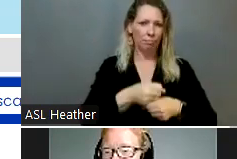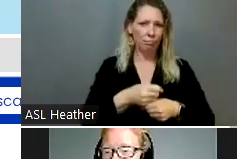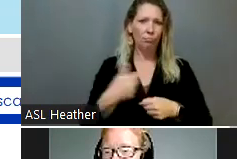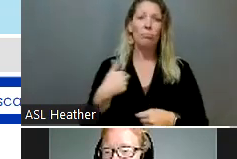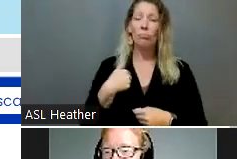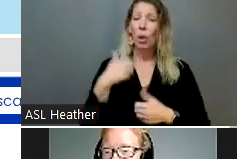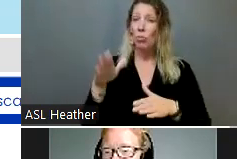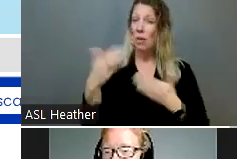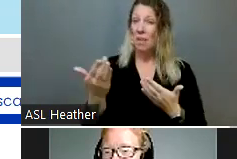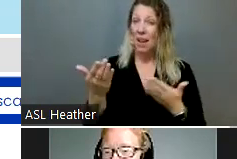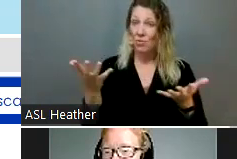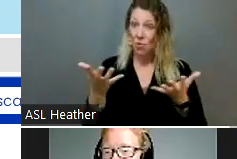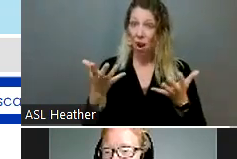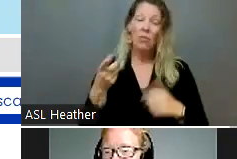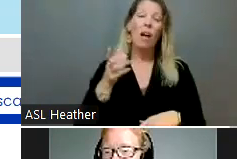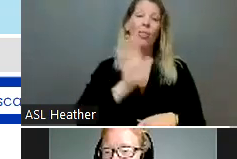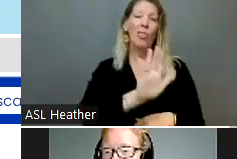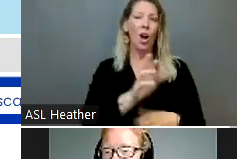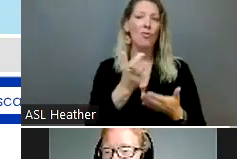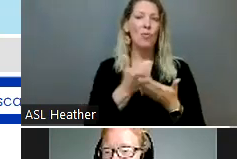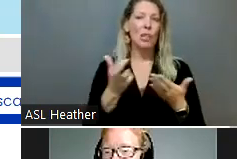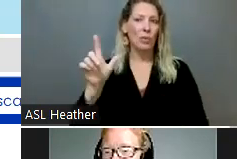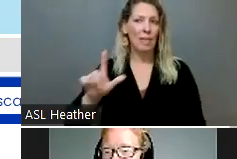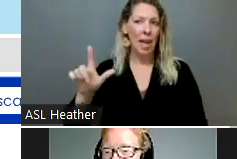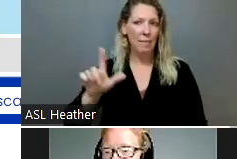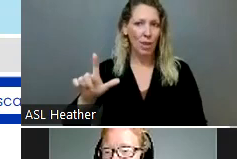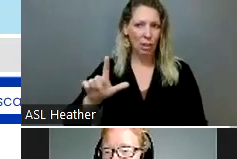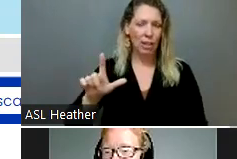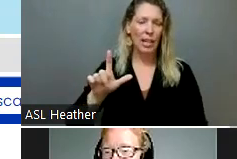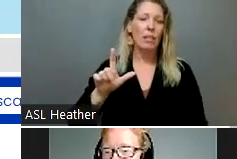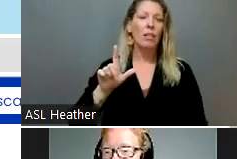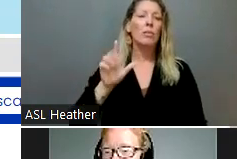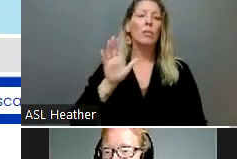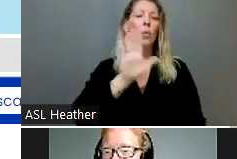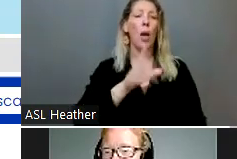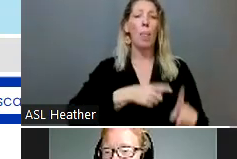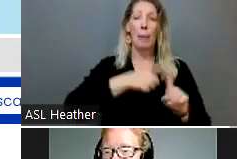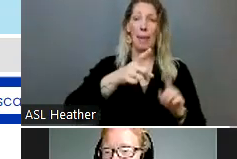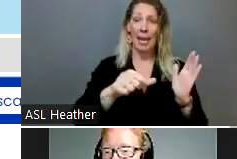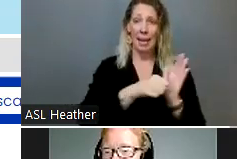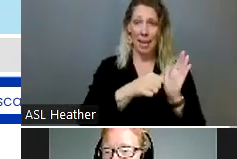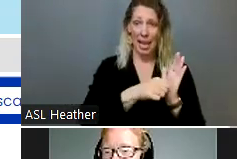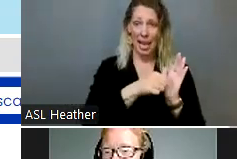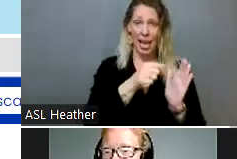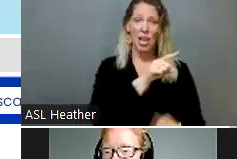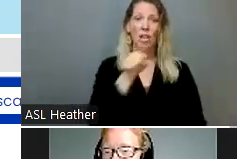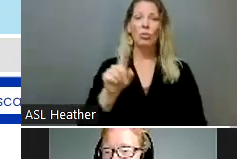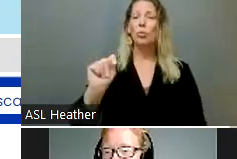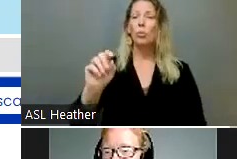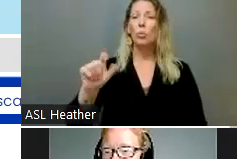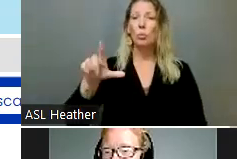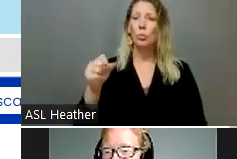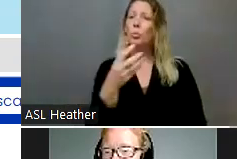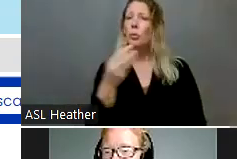recommend mainly is their resource library. So if you're on the main page here and you go to Tools and Training, you can